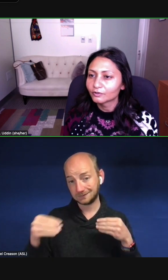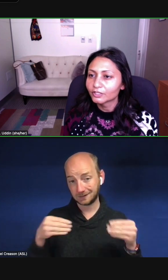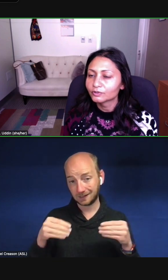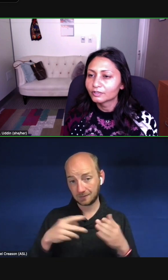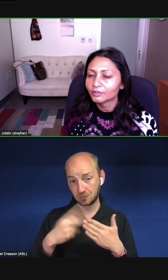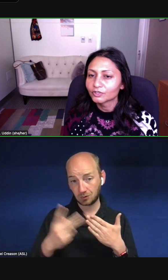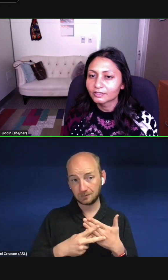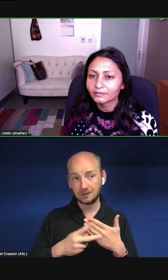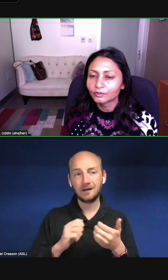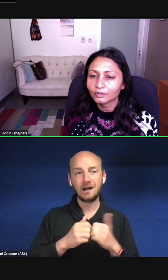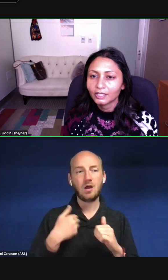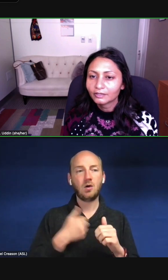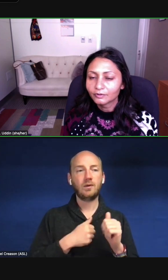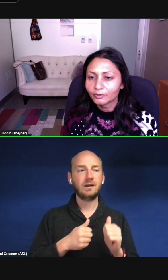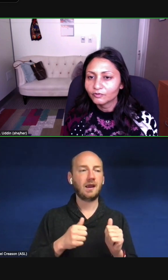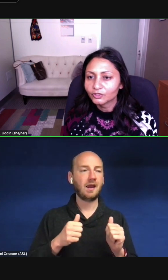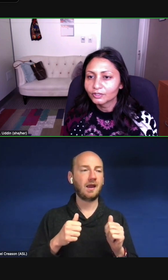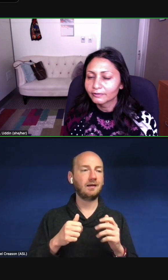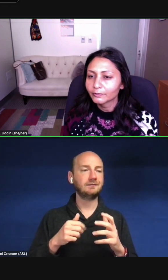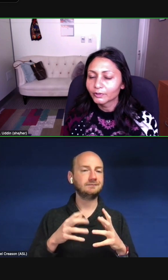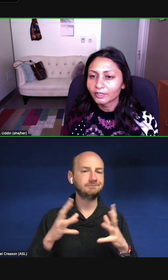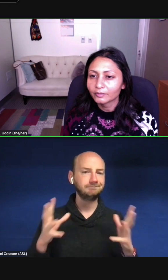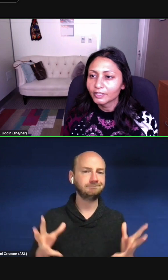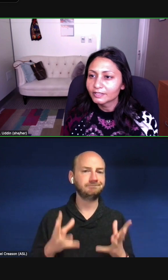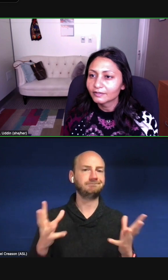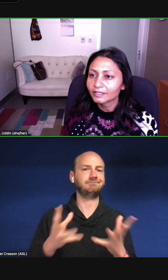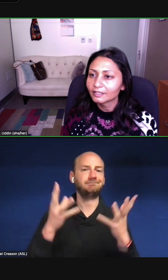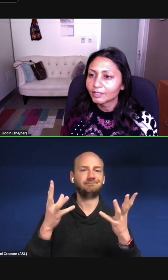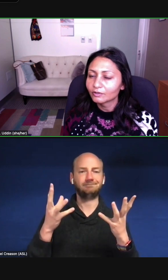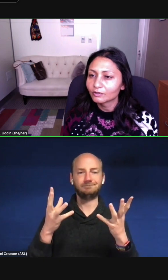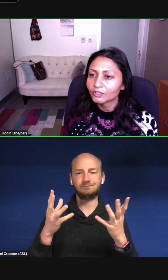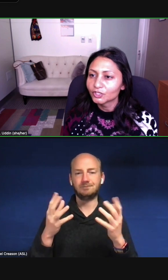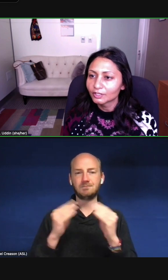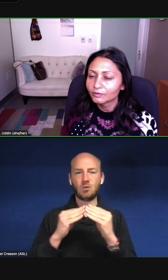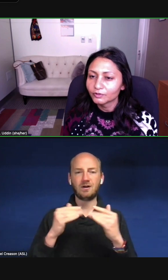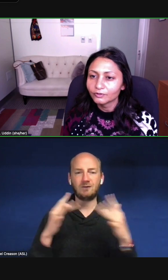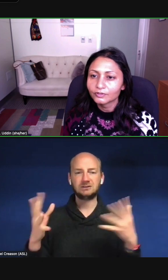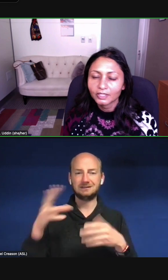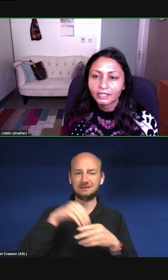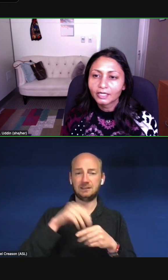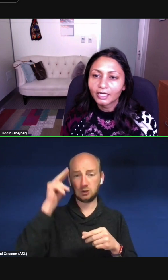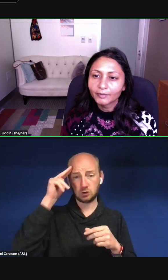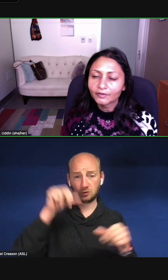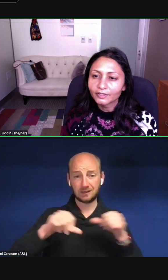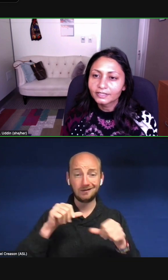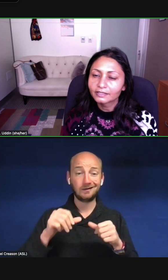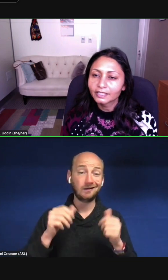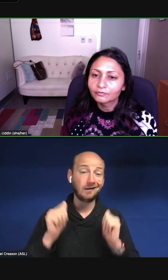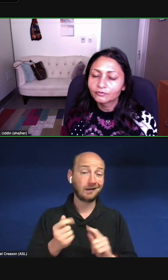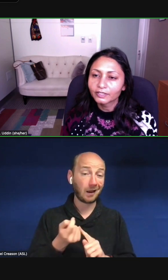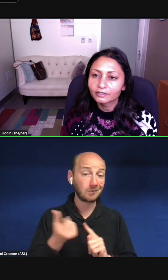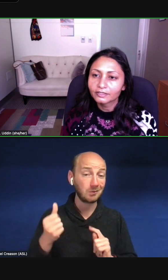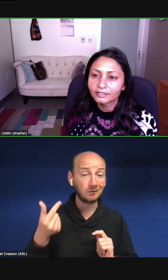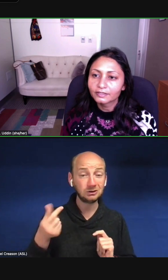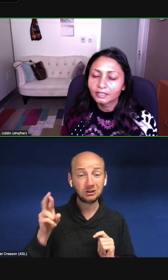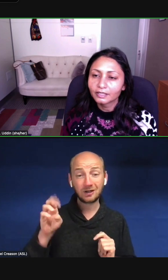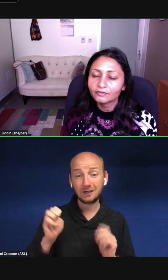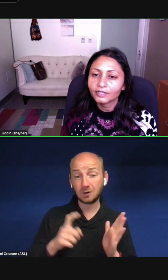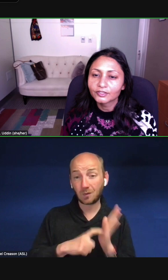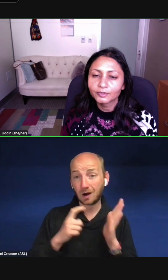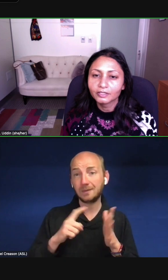both at the graduate admissions level, removing GRE requirements, and thinking about holistic reviews and things like that for